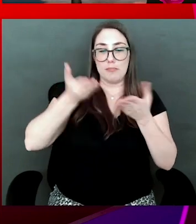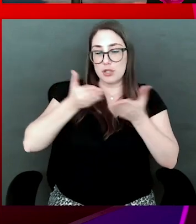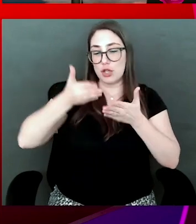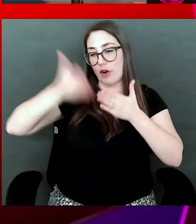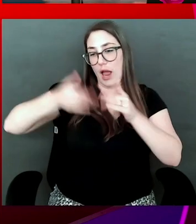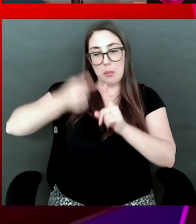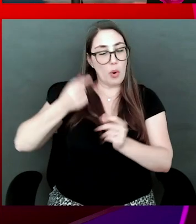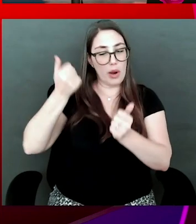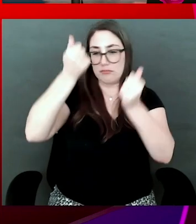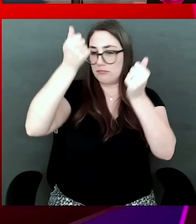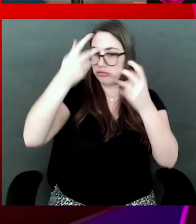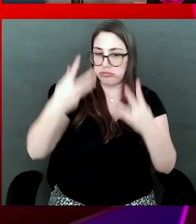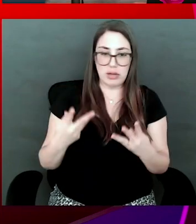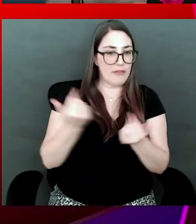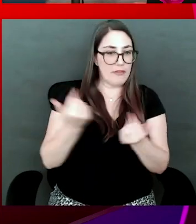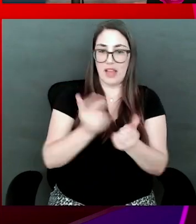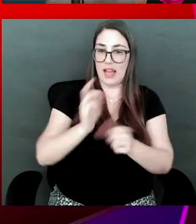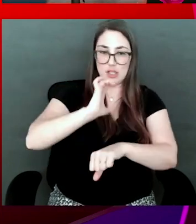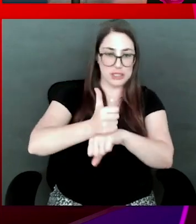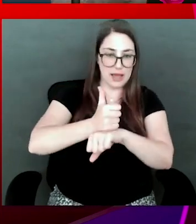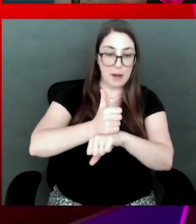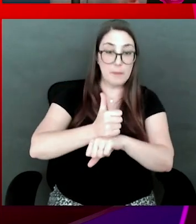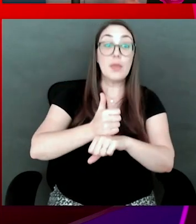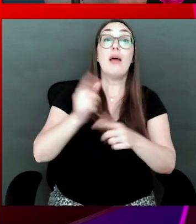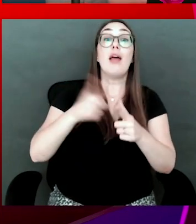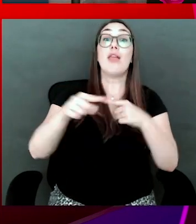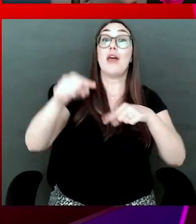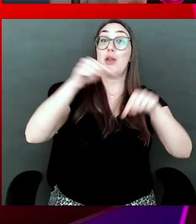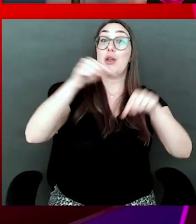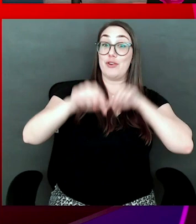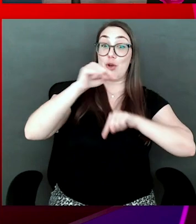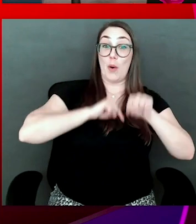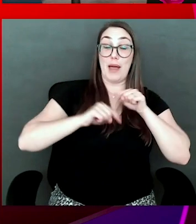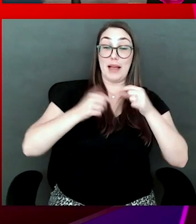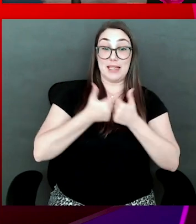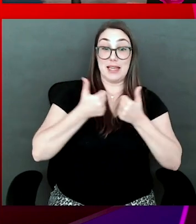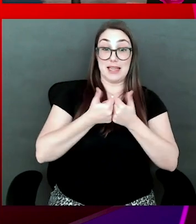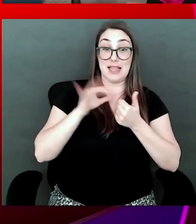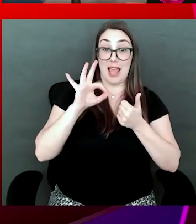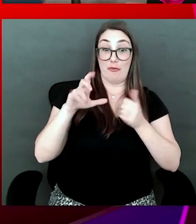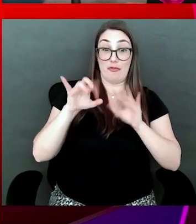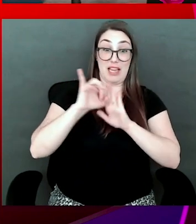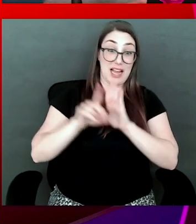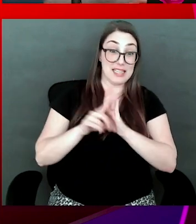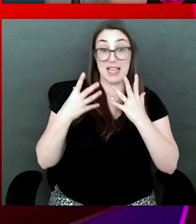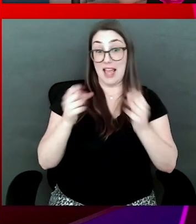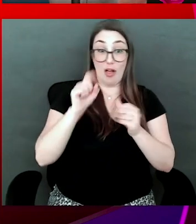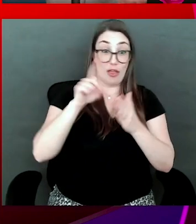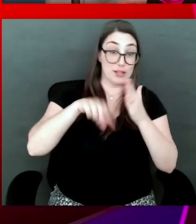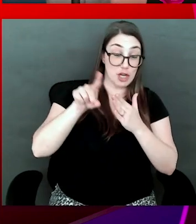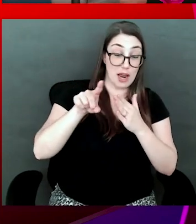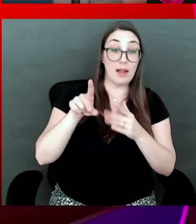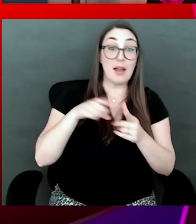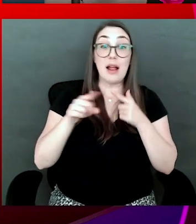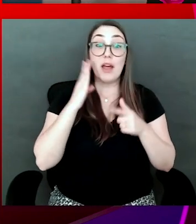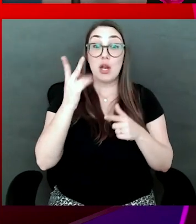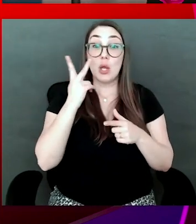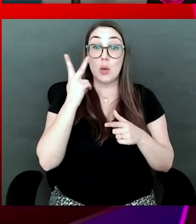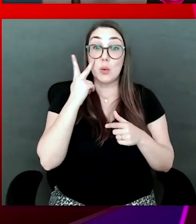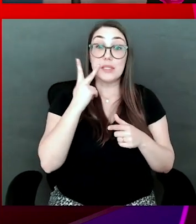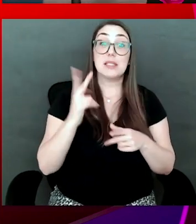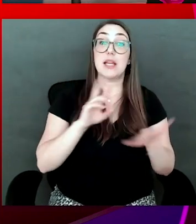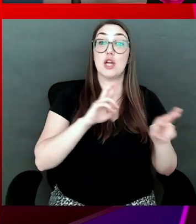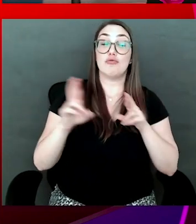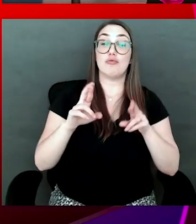up. Then you have the callback, so this is like game system created, health check. And then you call something called process ready to set these